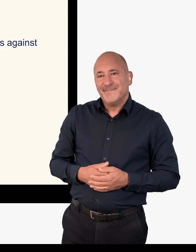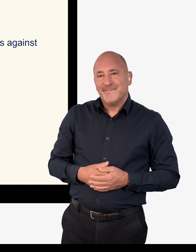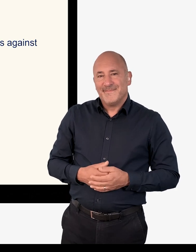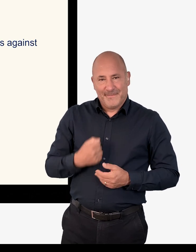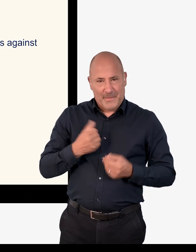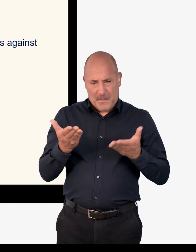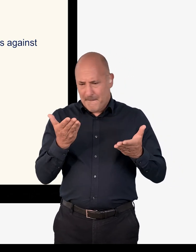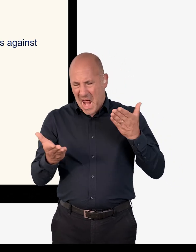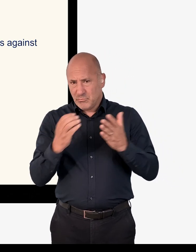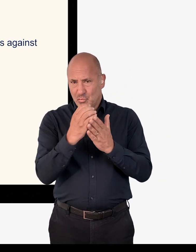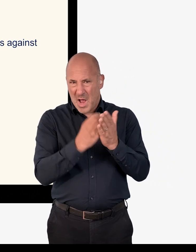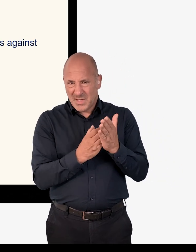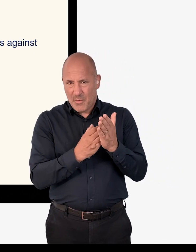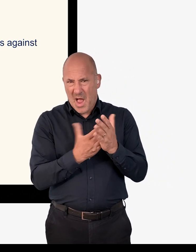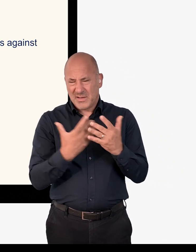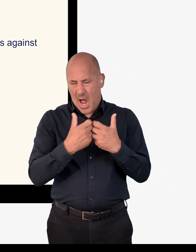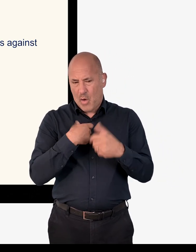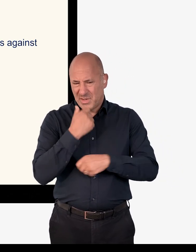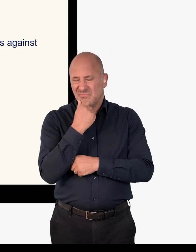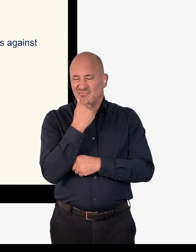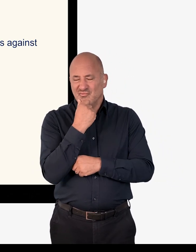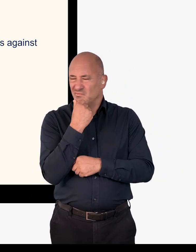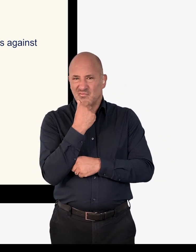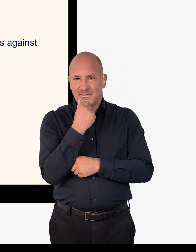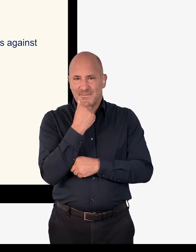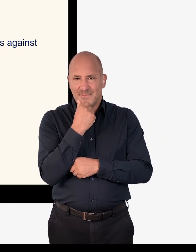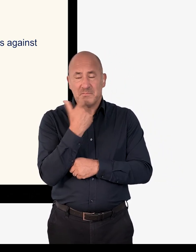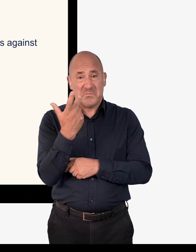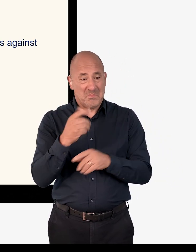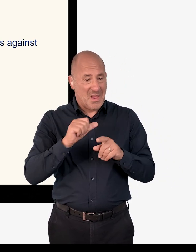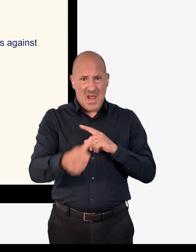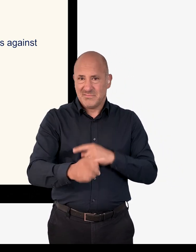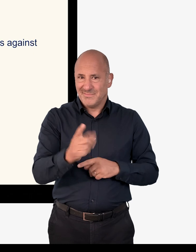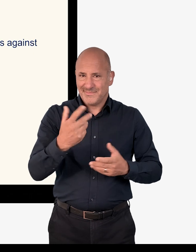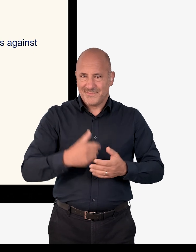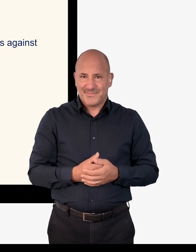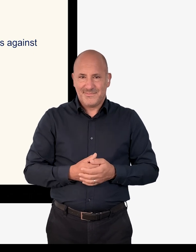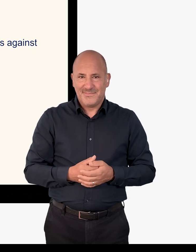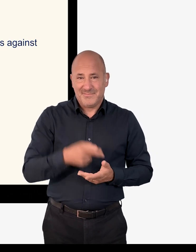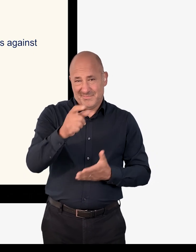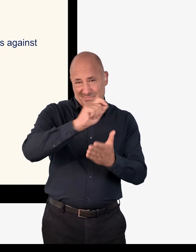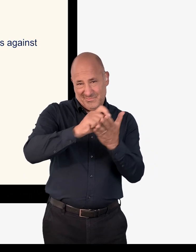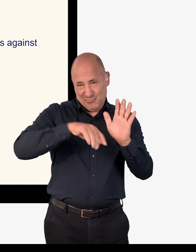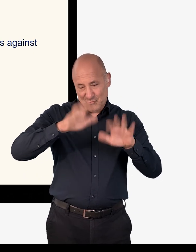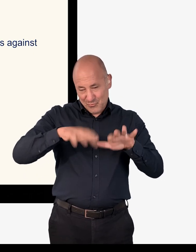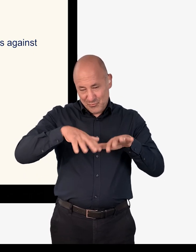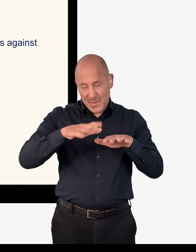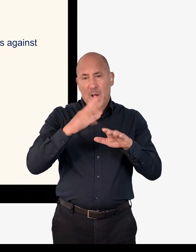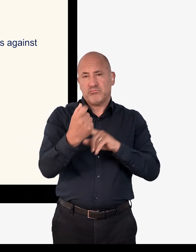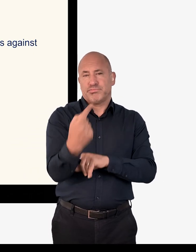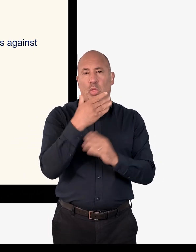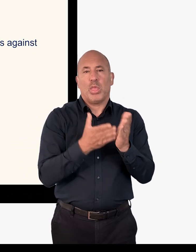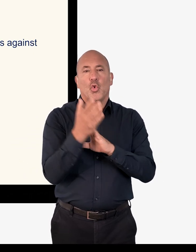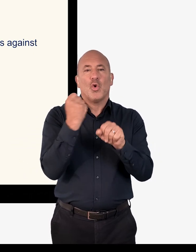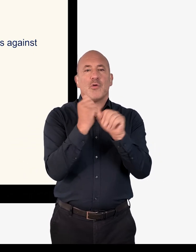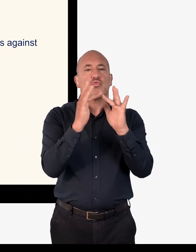So moving on to our balancing criteria and decision making. What happens next? Full